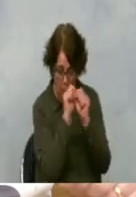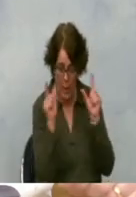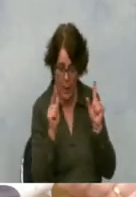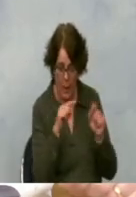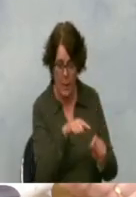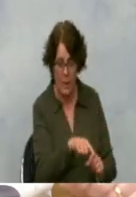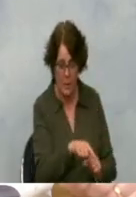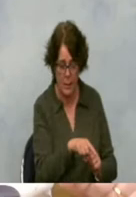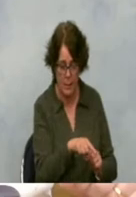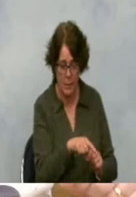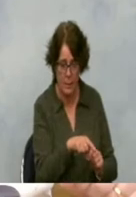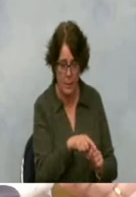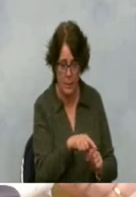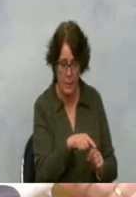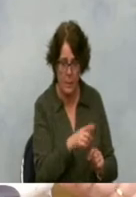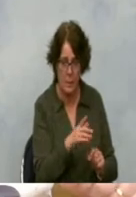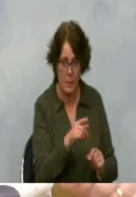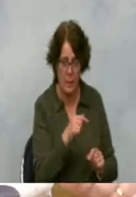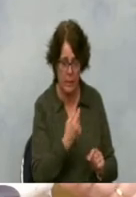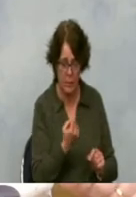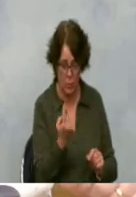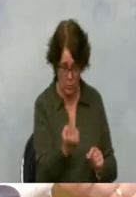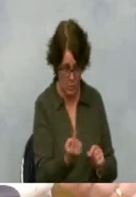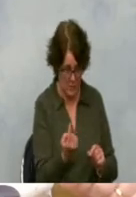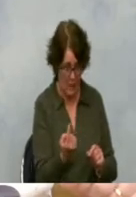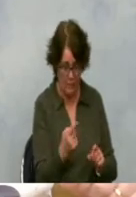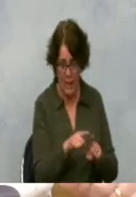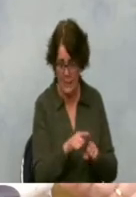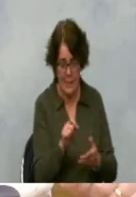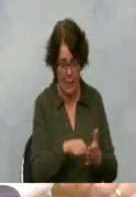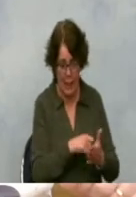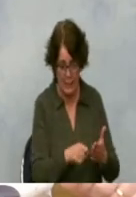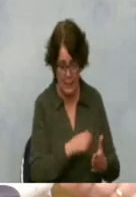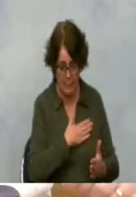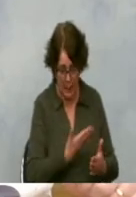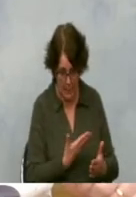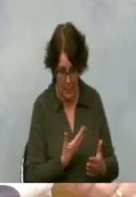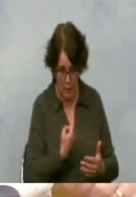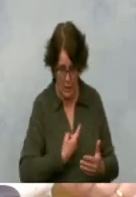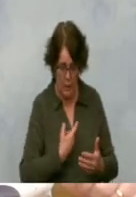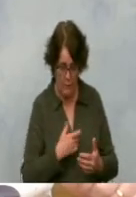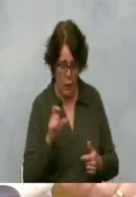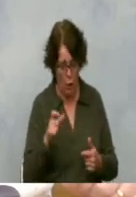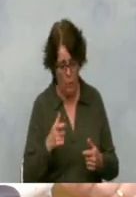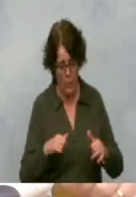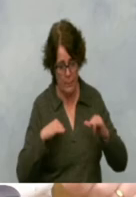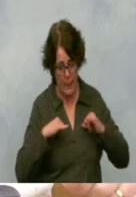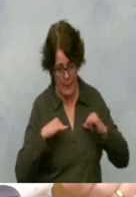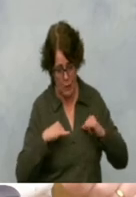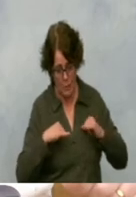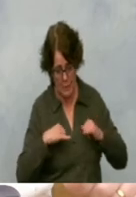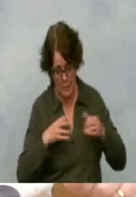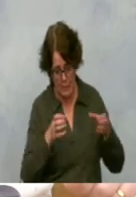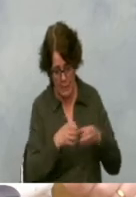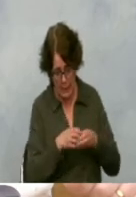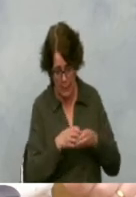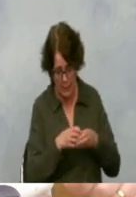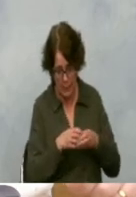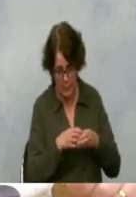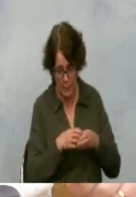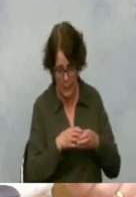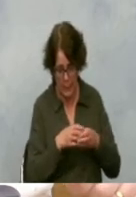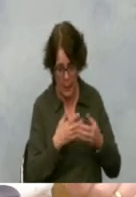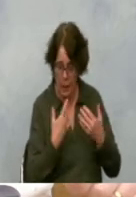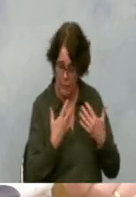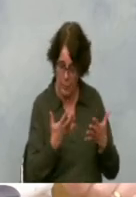And I think yourselves as elected members and ourselves as a corporate management team have been alive to and open